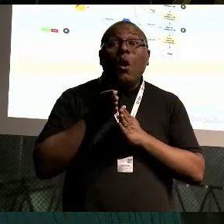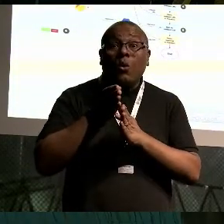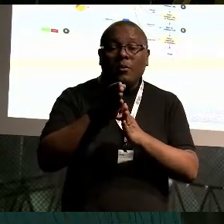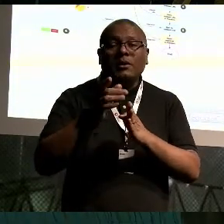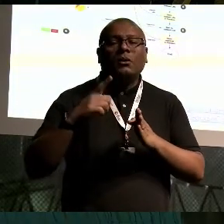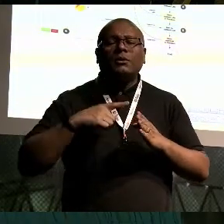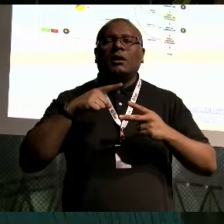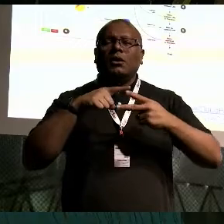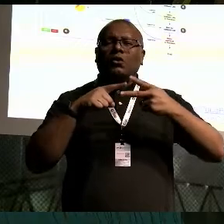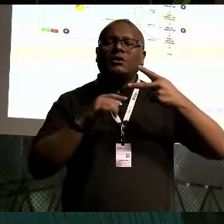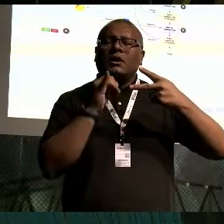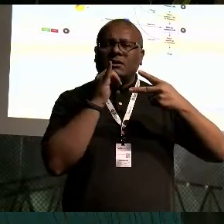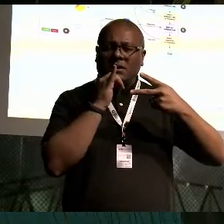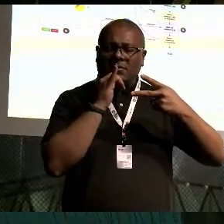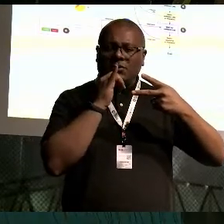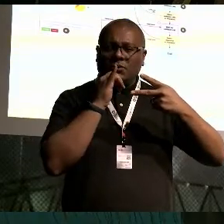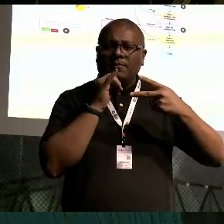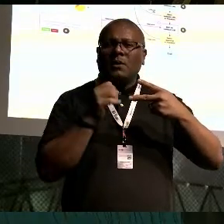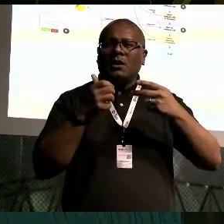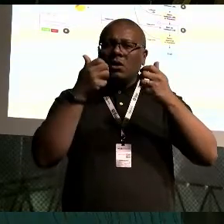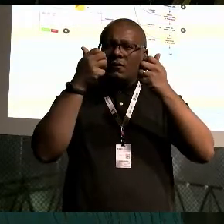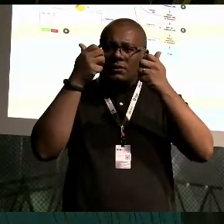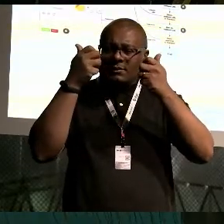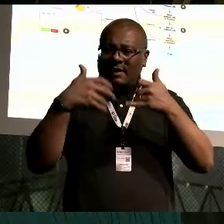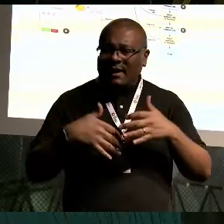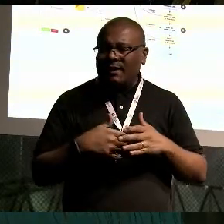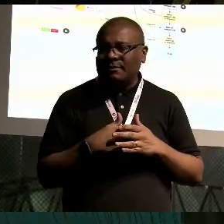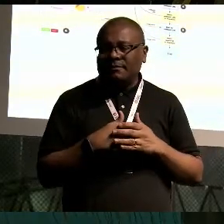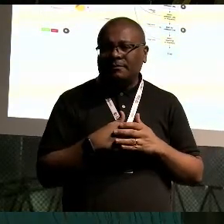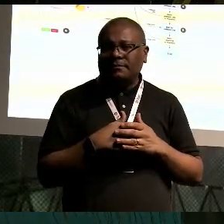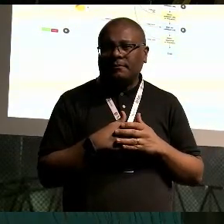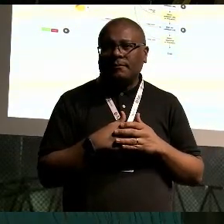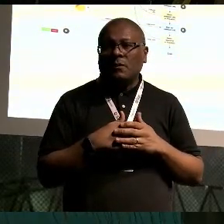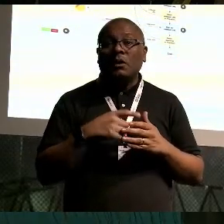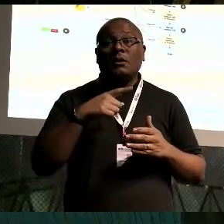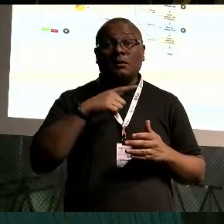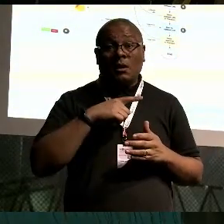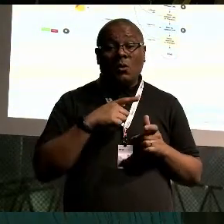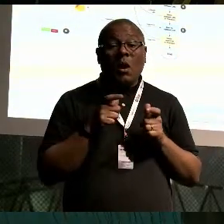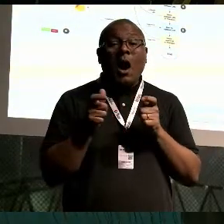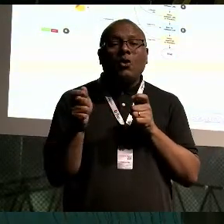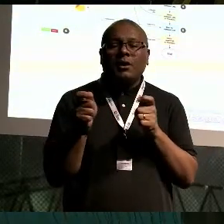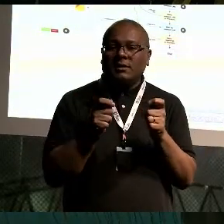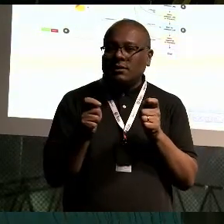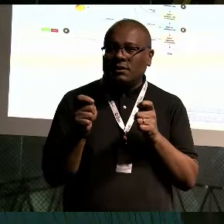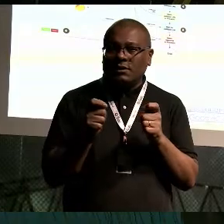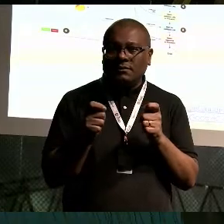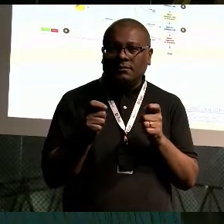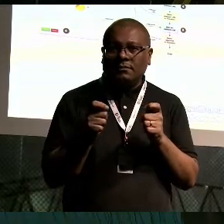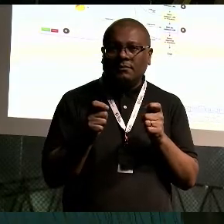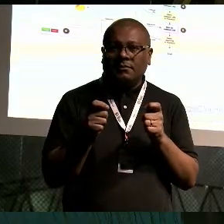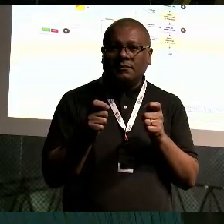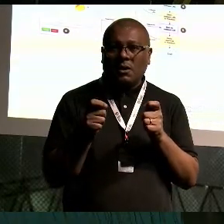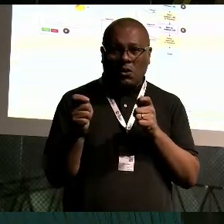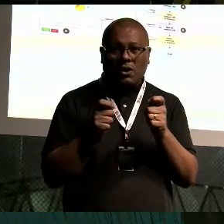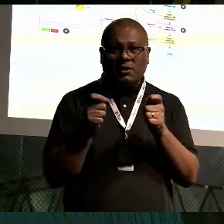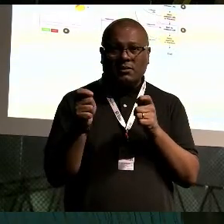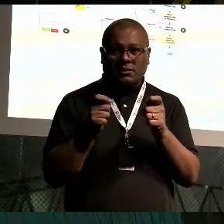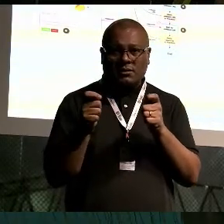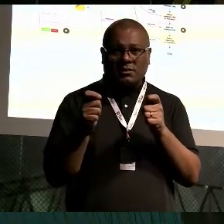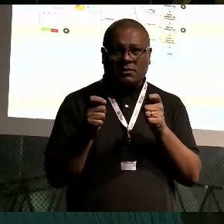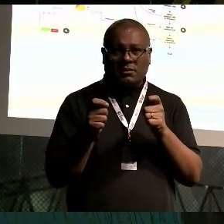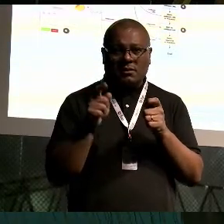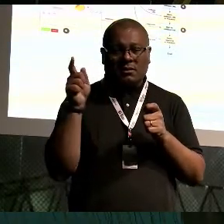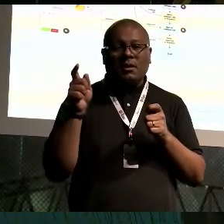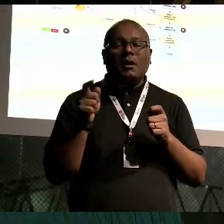here, but I'll just describe it here. You basically start your orchestration. This is an orchestration that